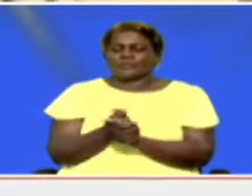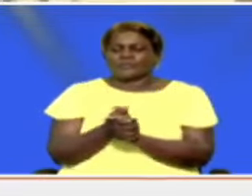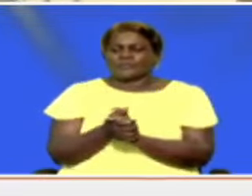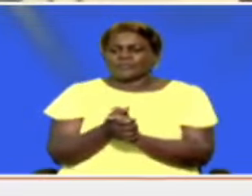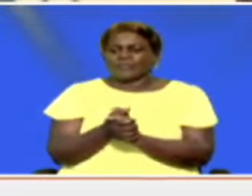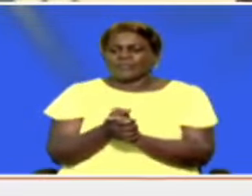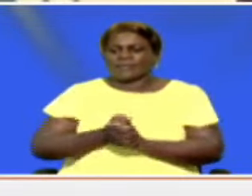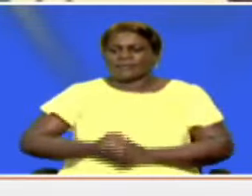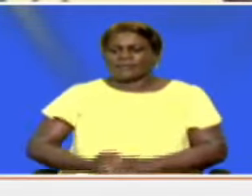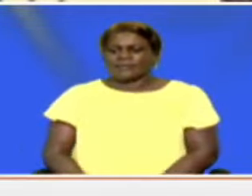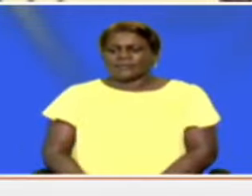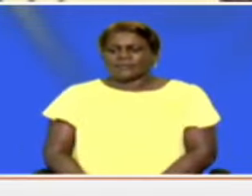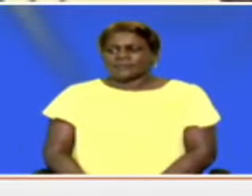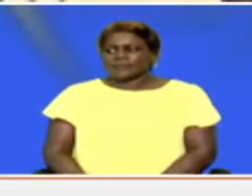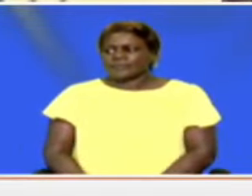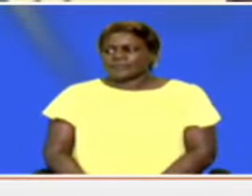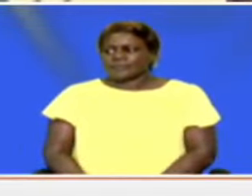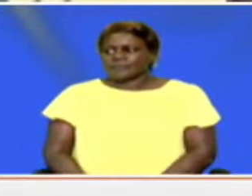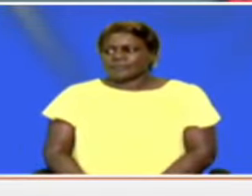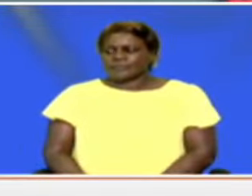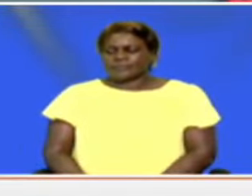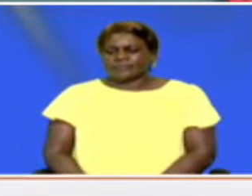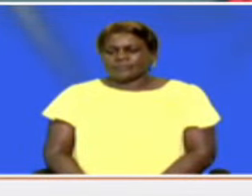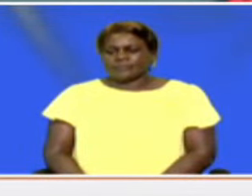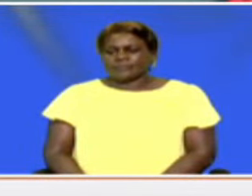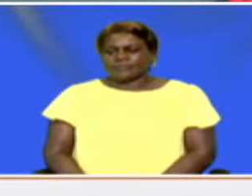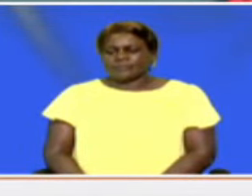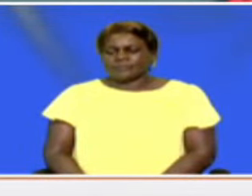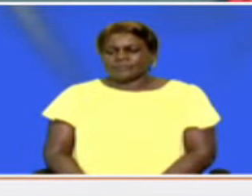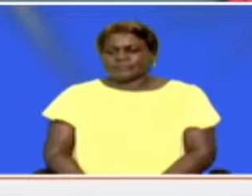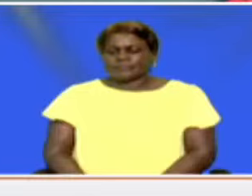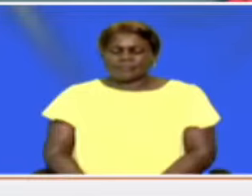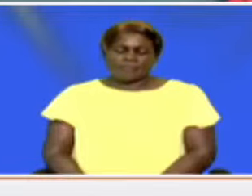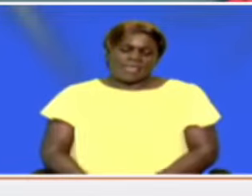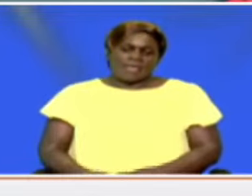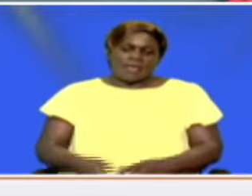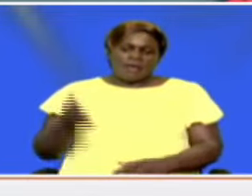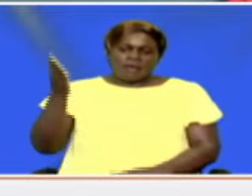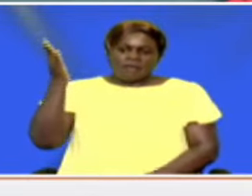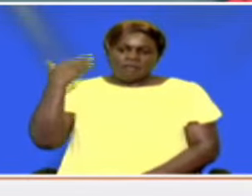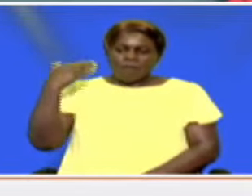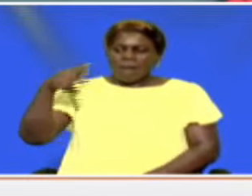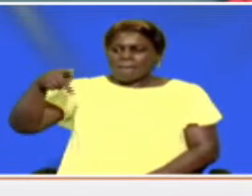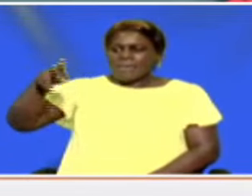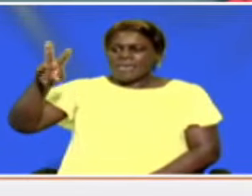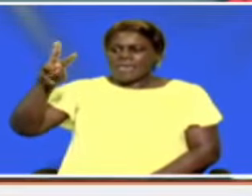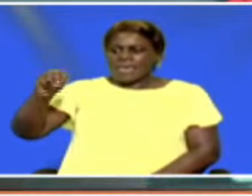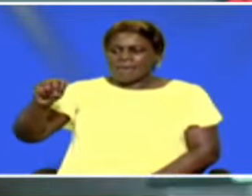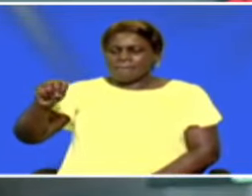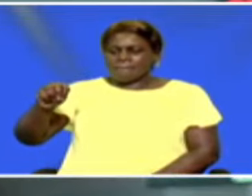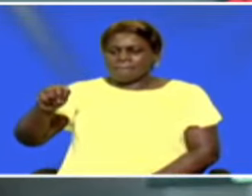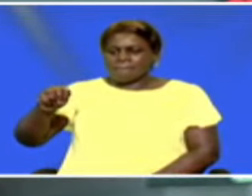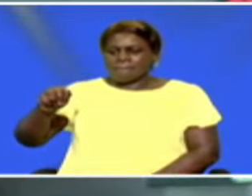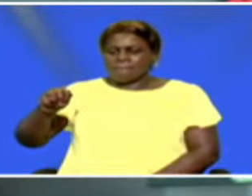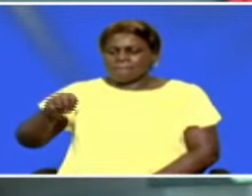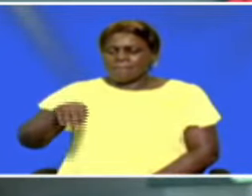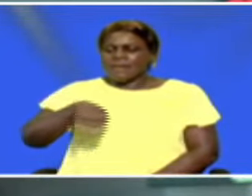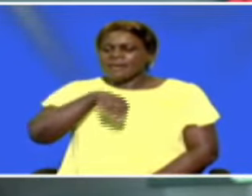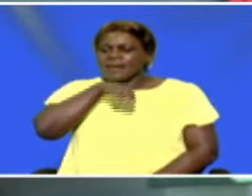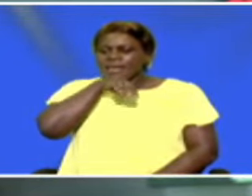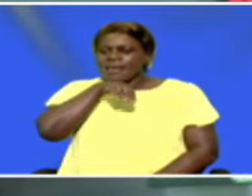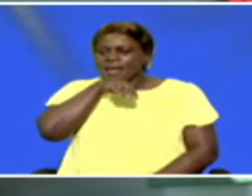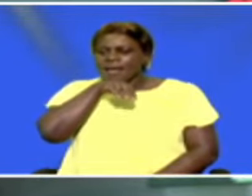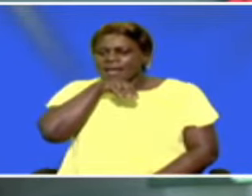Jeff, Kirui KTN News. Away from that, a former Prime Minister and Azimio leader Raila